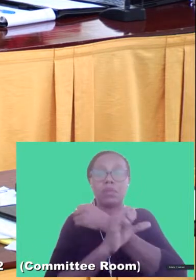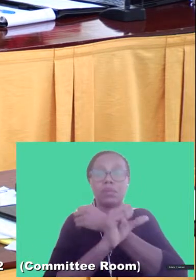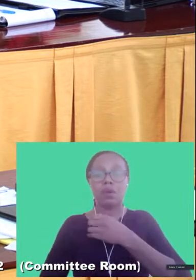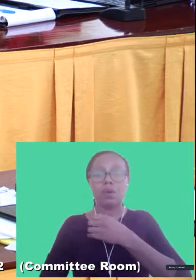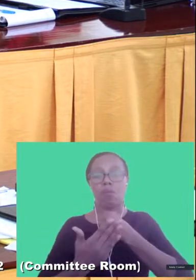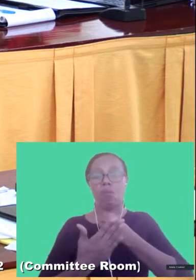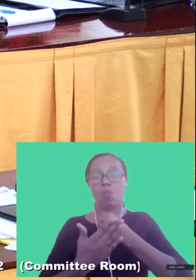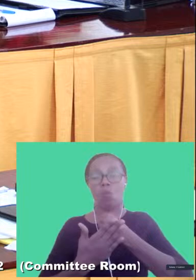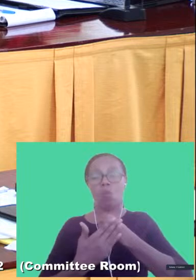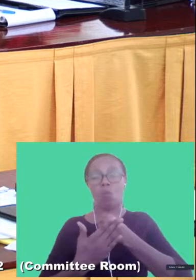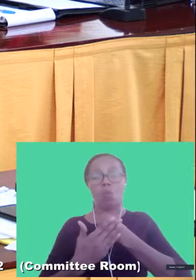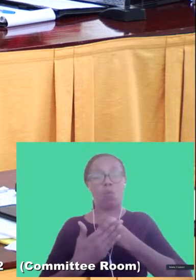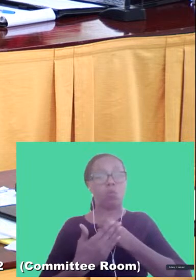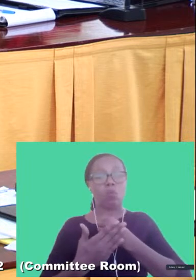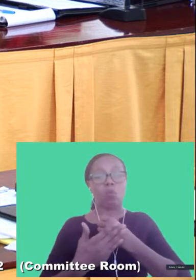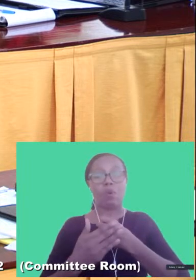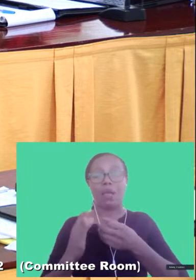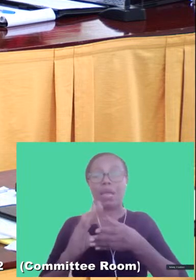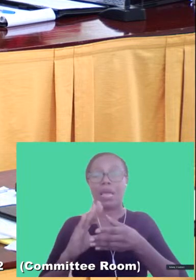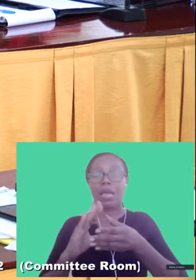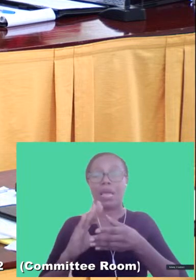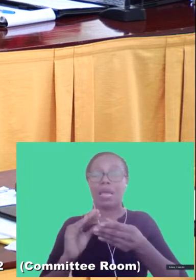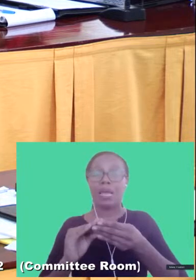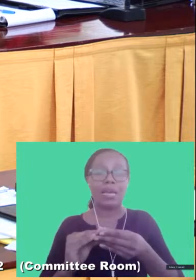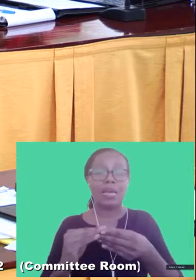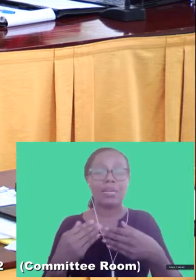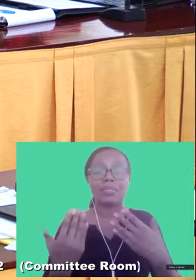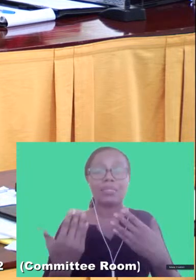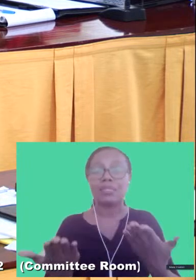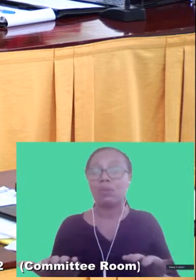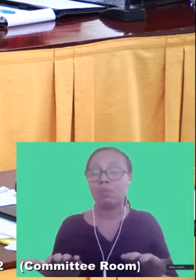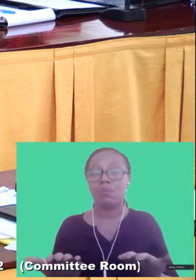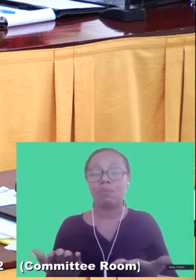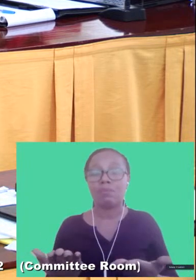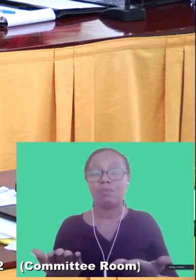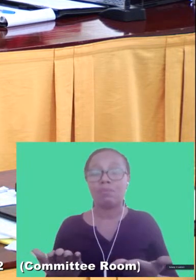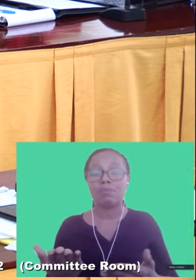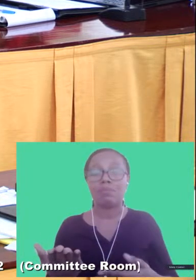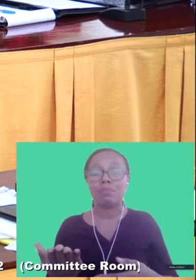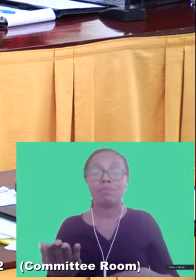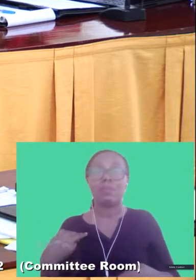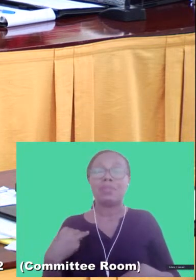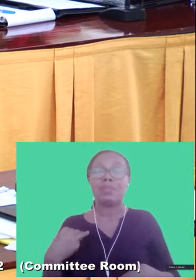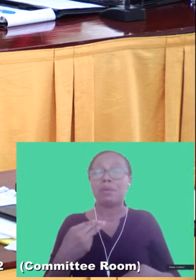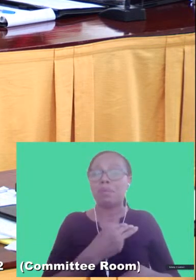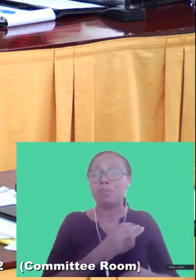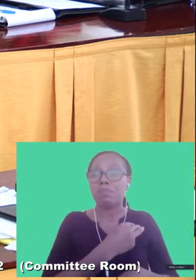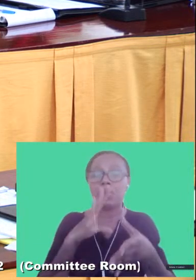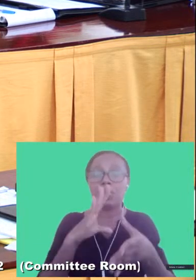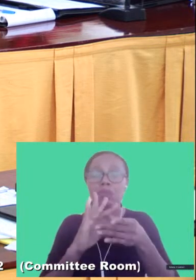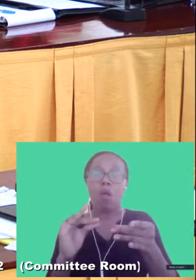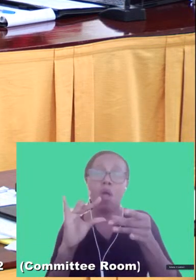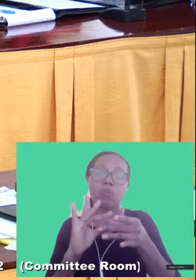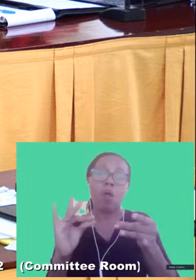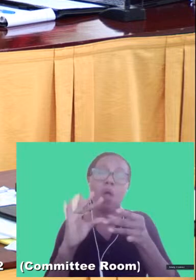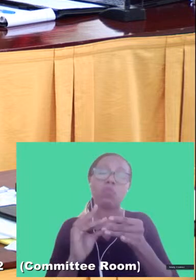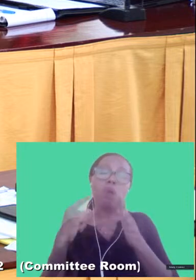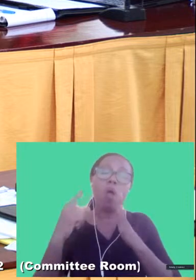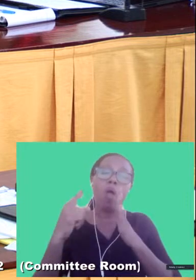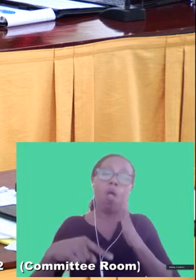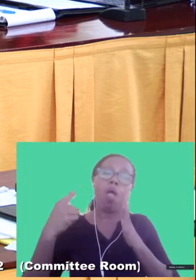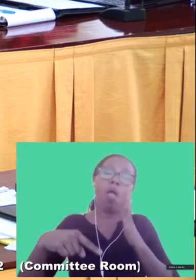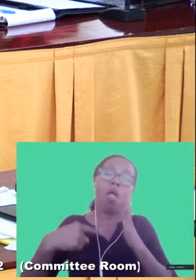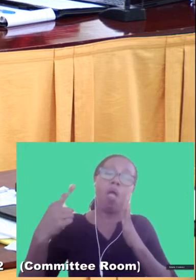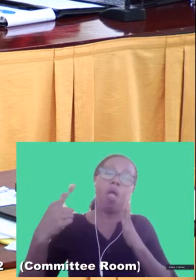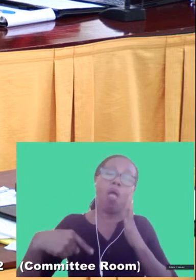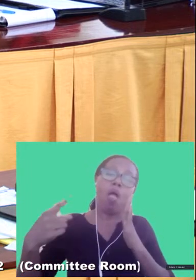spend a lot of time talking about the vendors because there must be dignity in the workplace. And for too long, we have had a